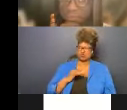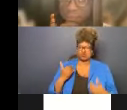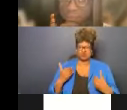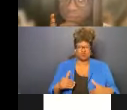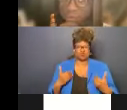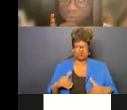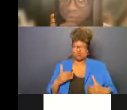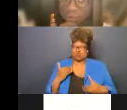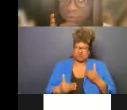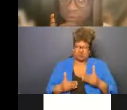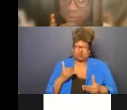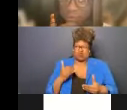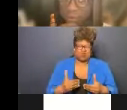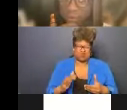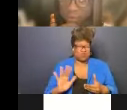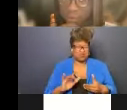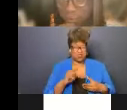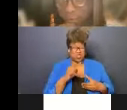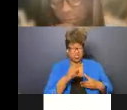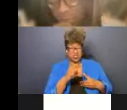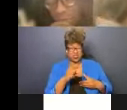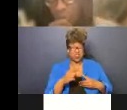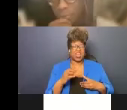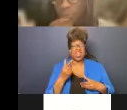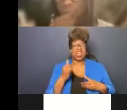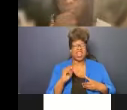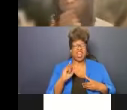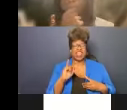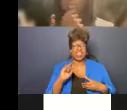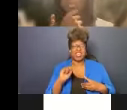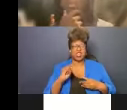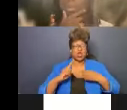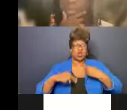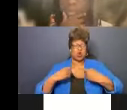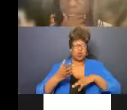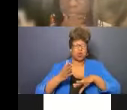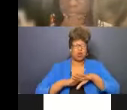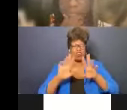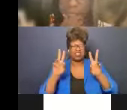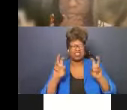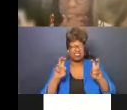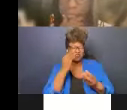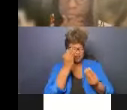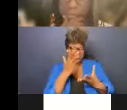It's actually you guys that got it going on and are, telling us what you want to see,